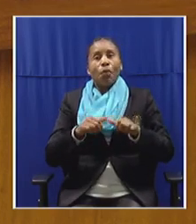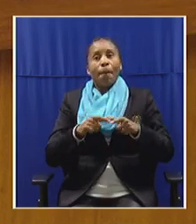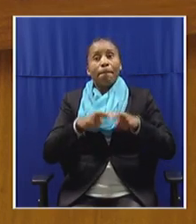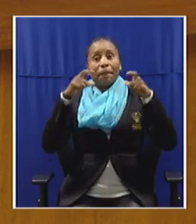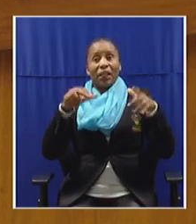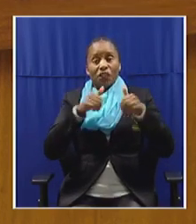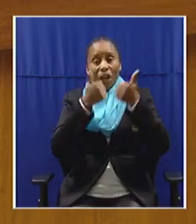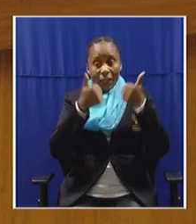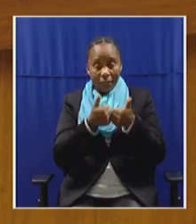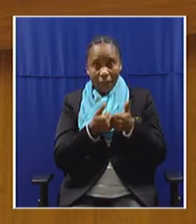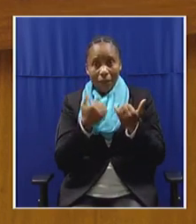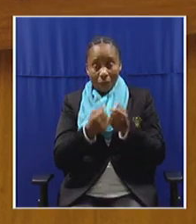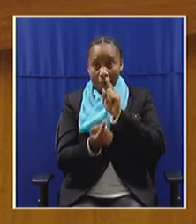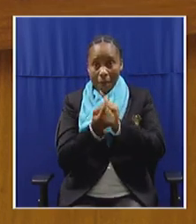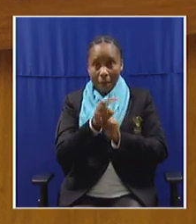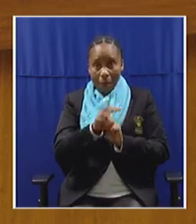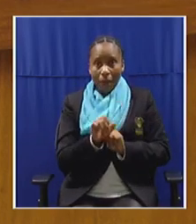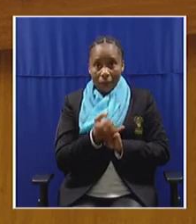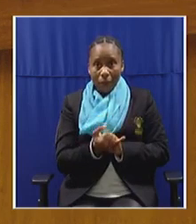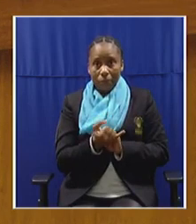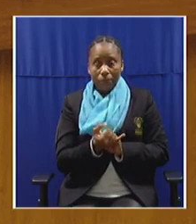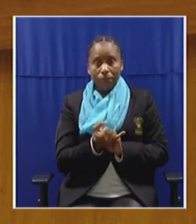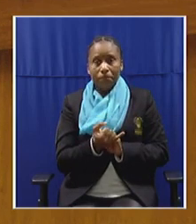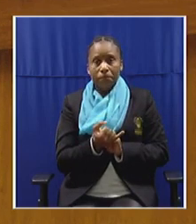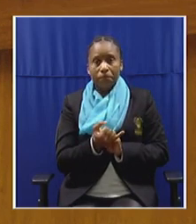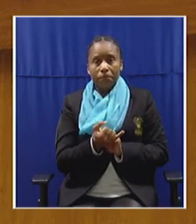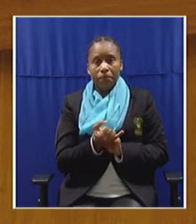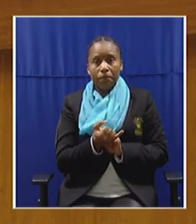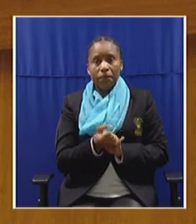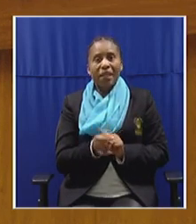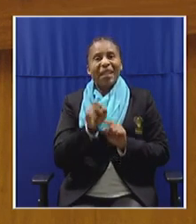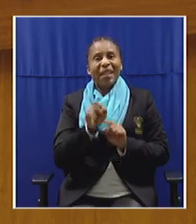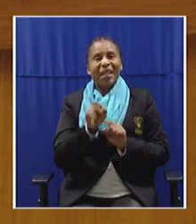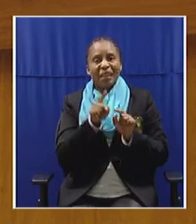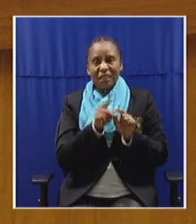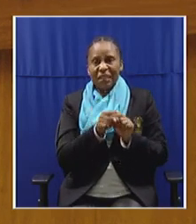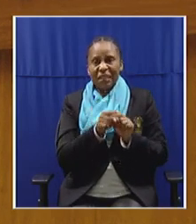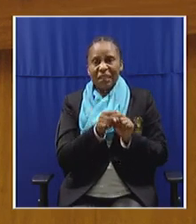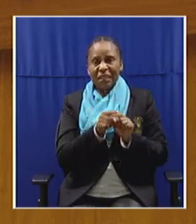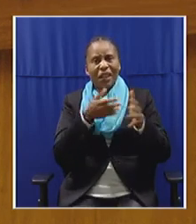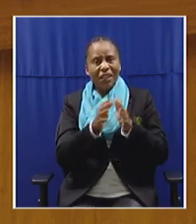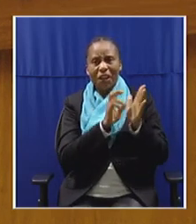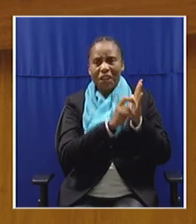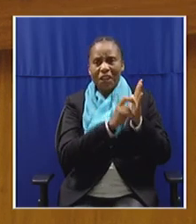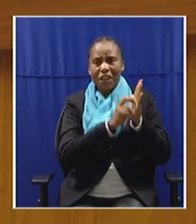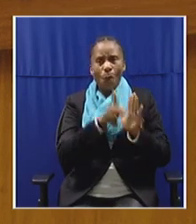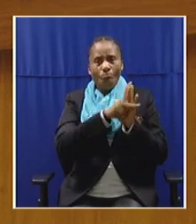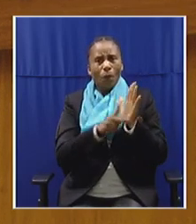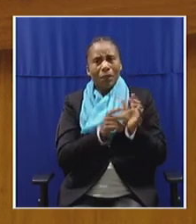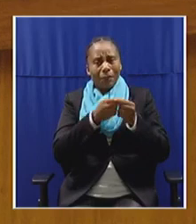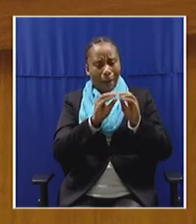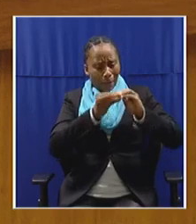facing our country. This cannot be by any regulation or policy, but by amendment of this